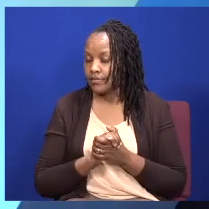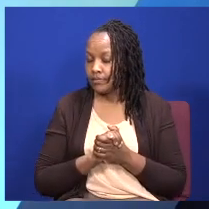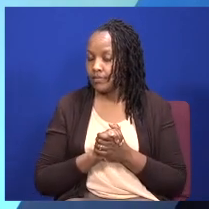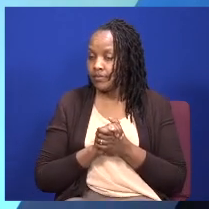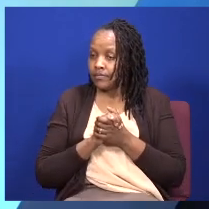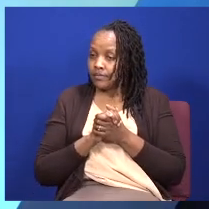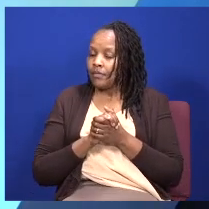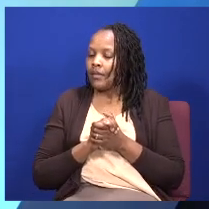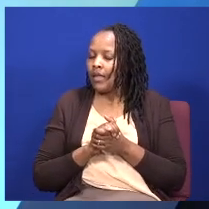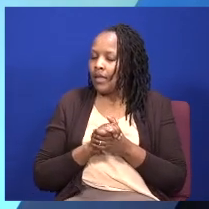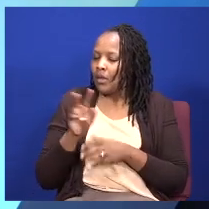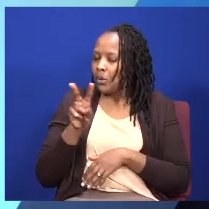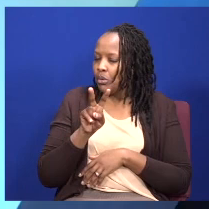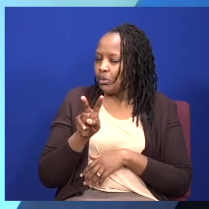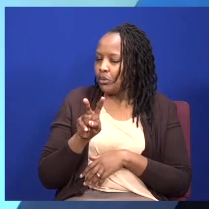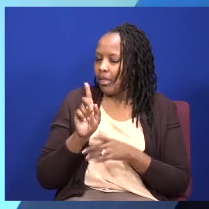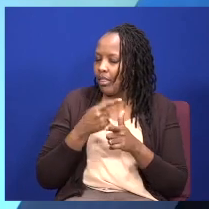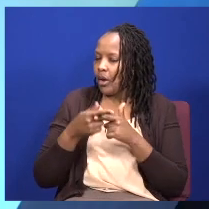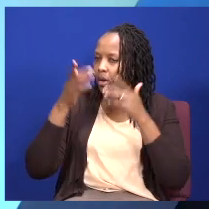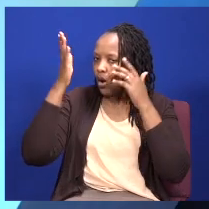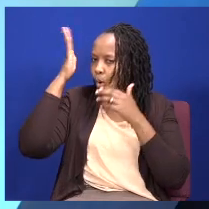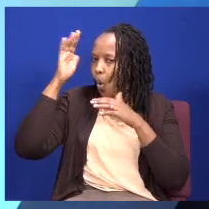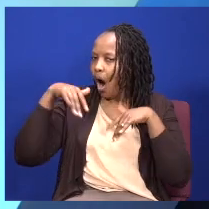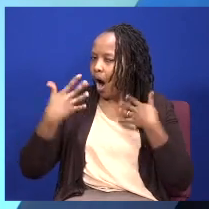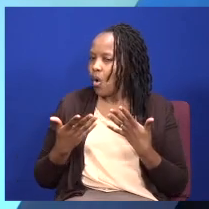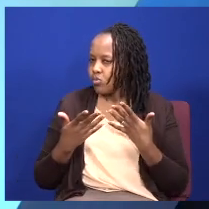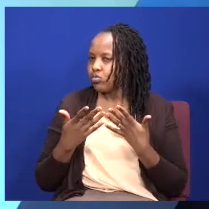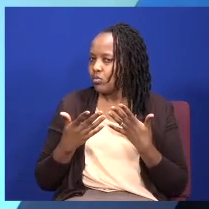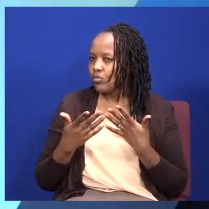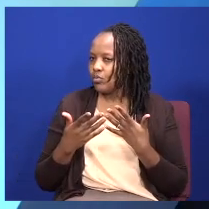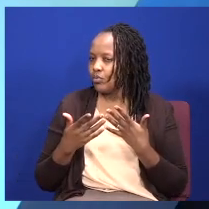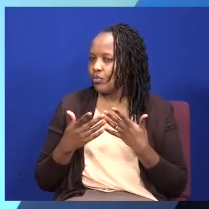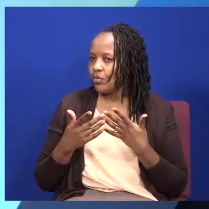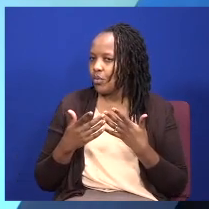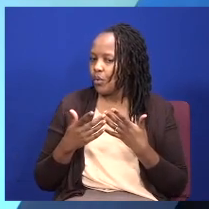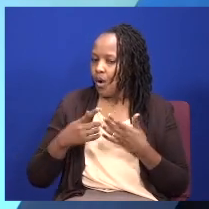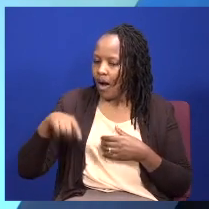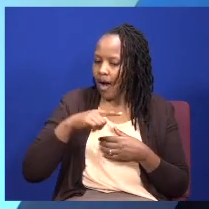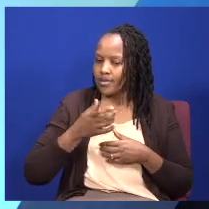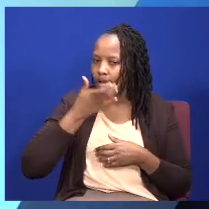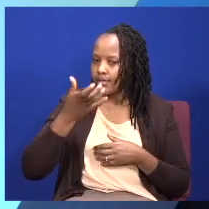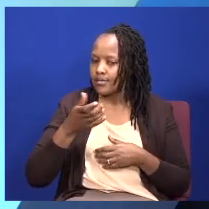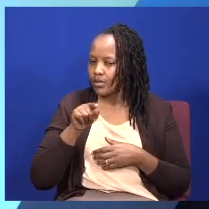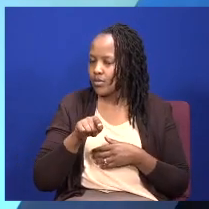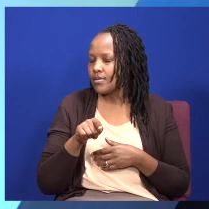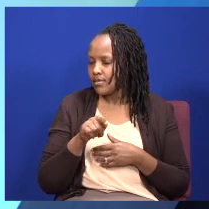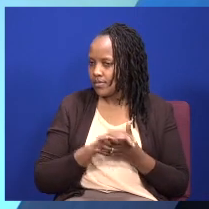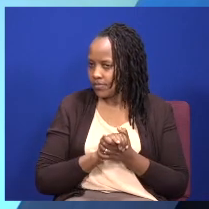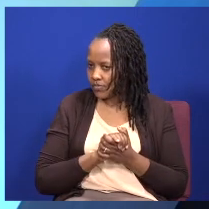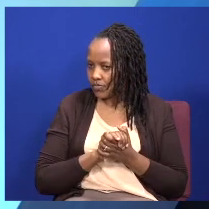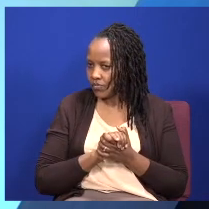the observing how they did, then we'll determine how should we then respond to evil spirits. Okay, so